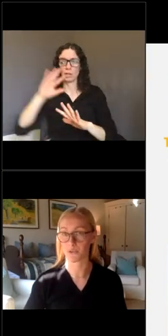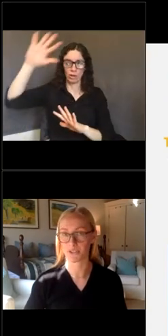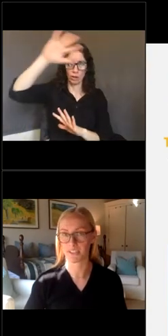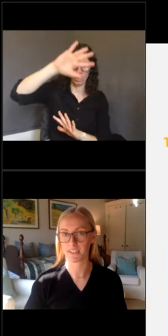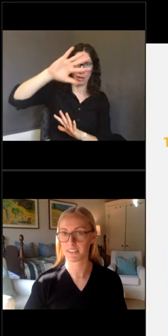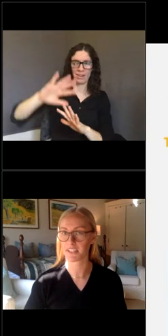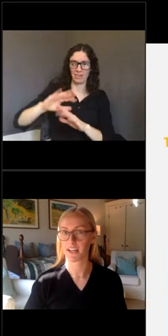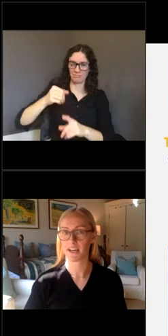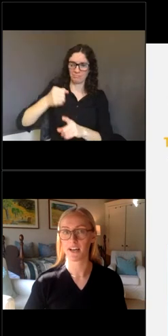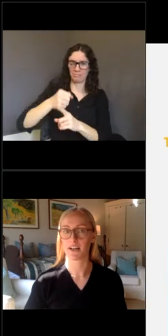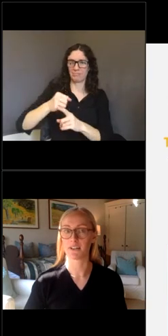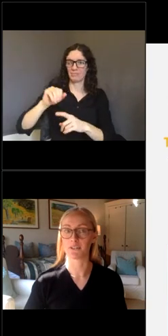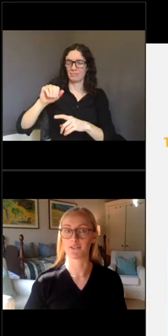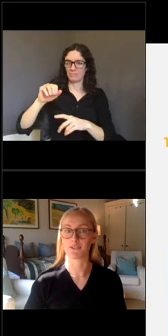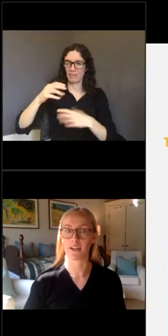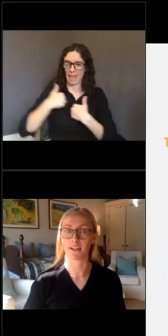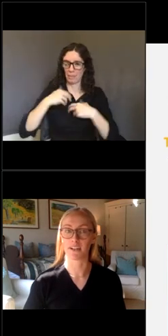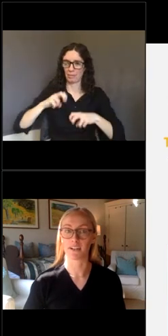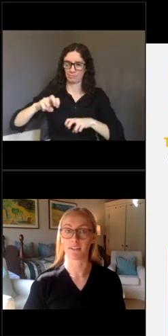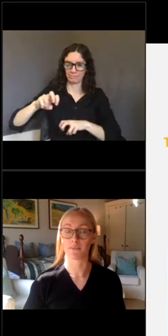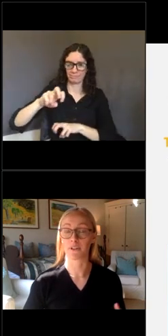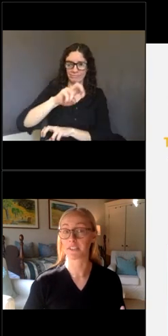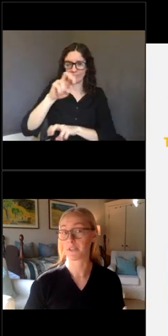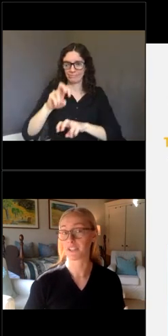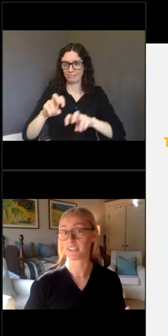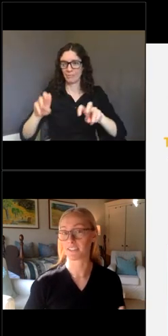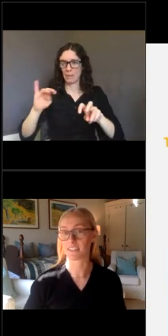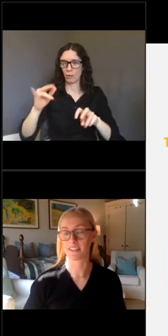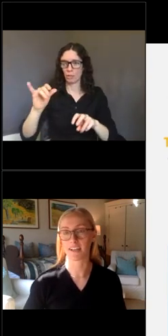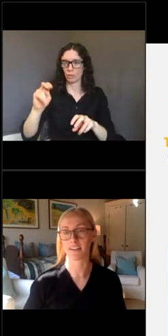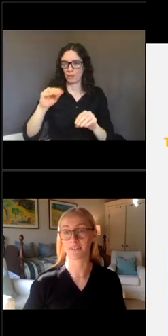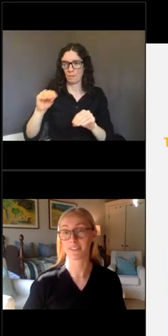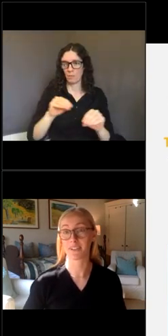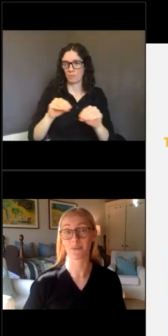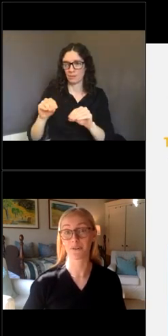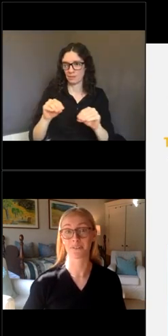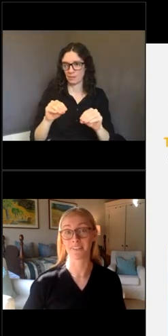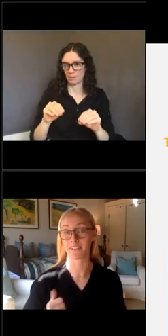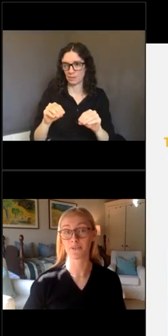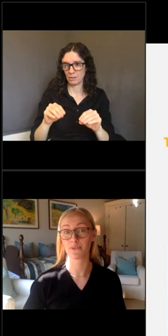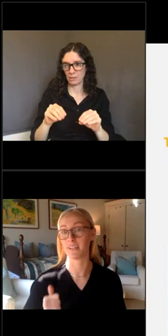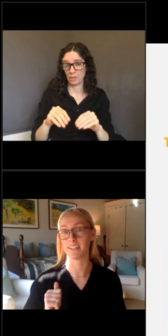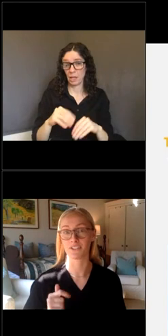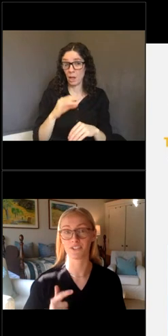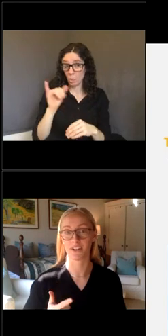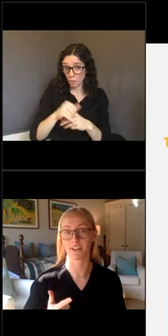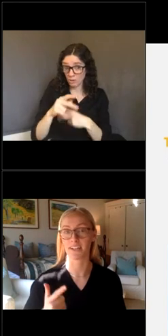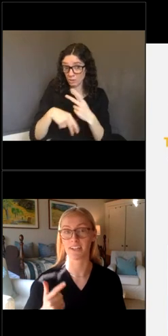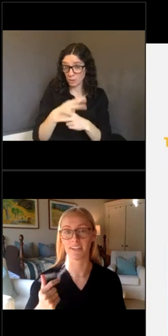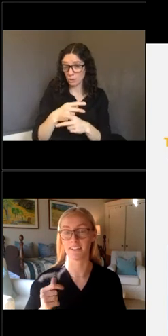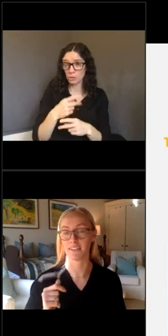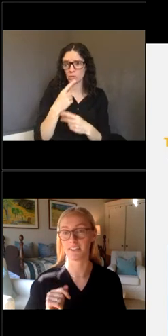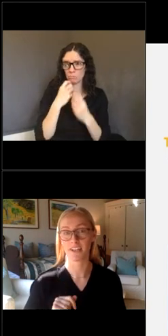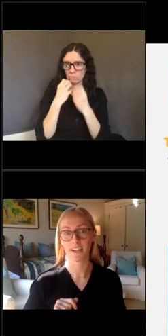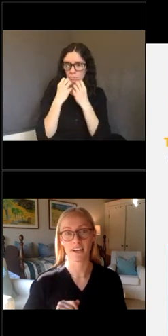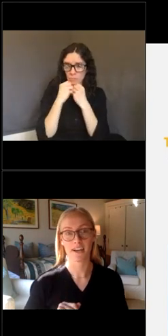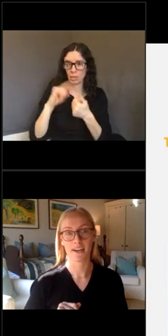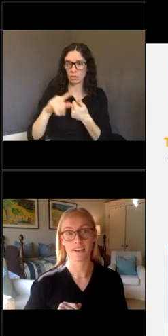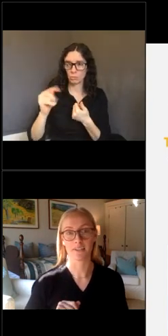and distributions of marine species that are really important, like tuna and shark